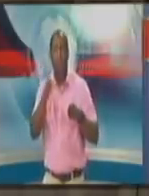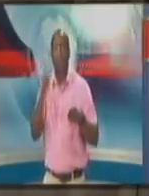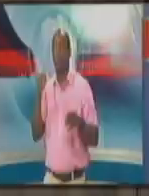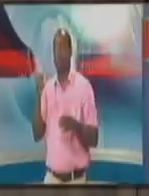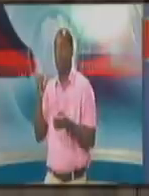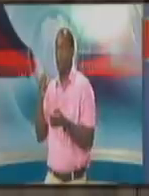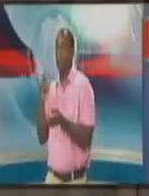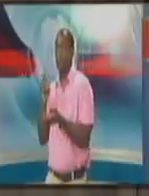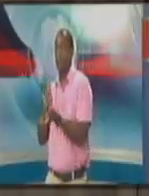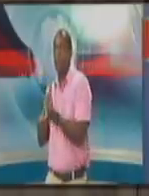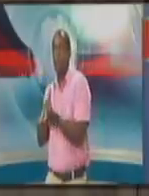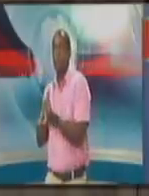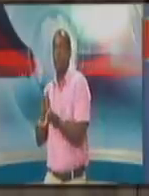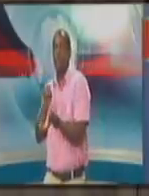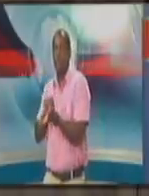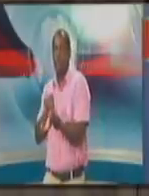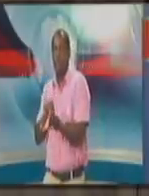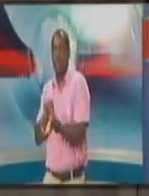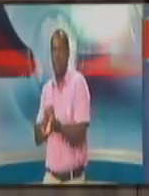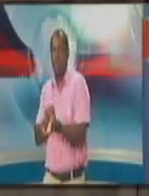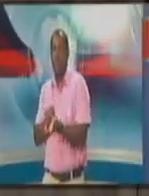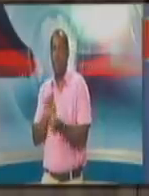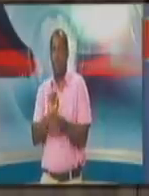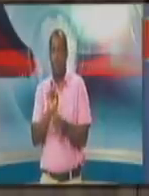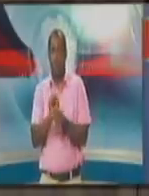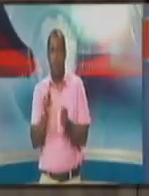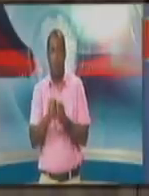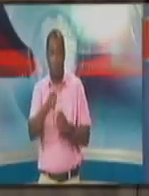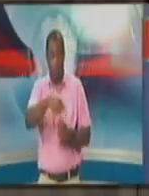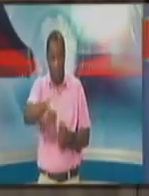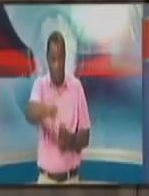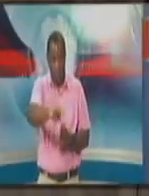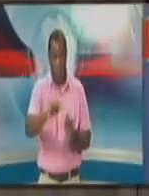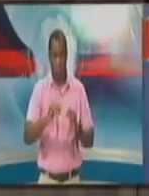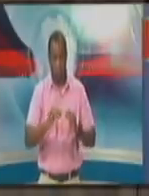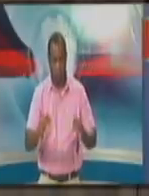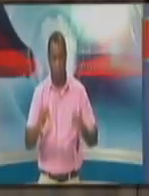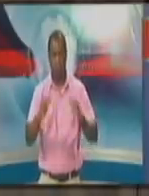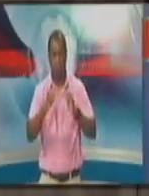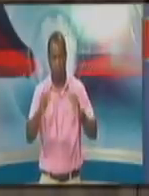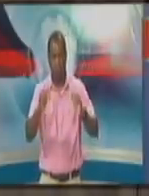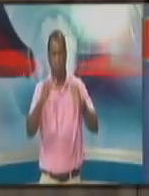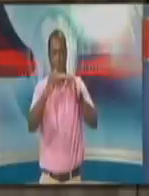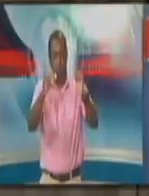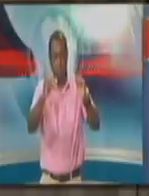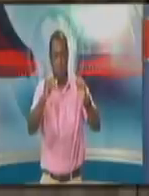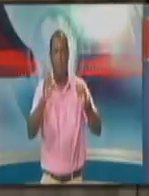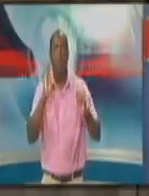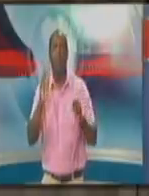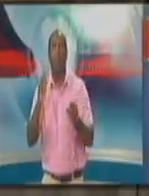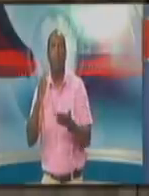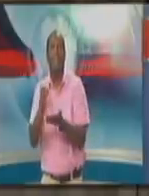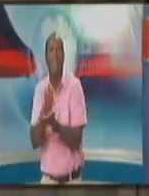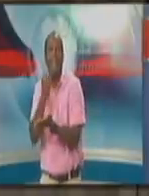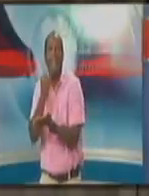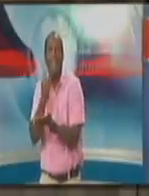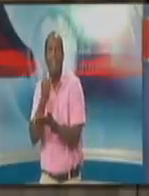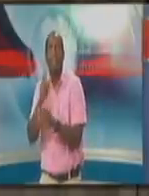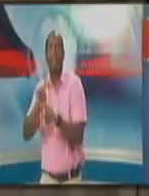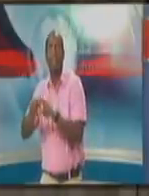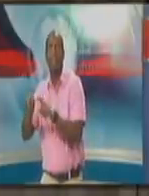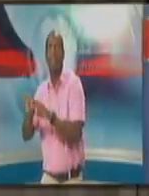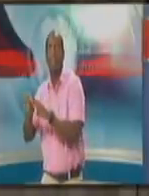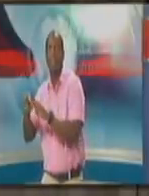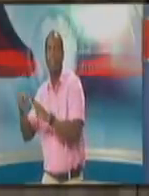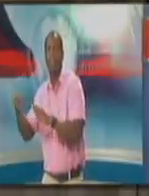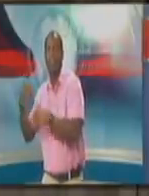strategic areas set up so all your viral illness cases come to those areas. So of course those people who are in that particular area seeing patients with viral illness